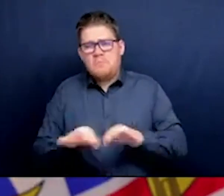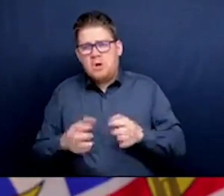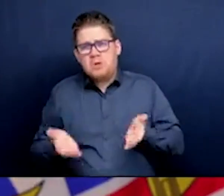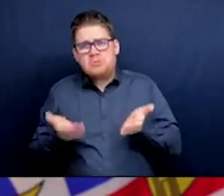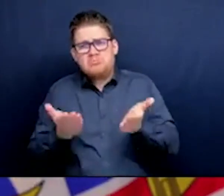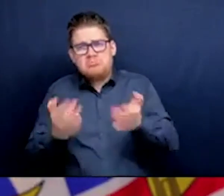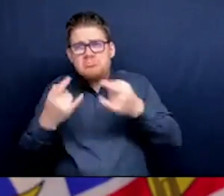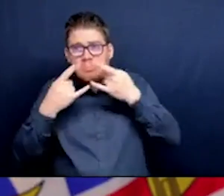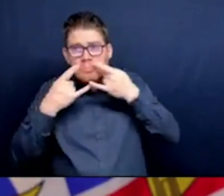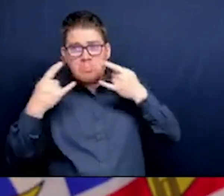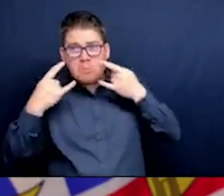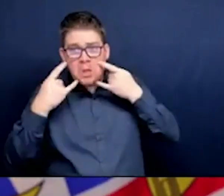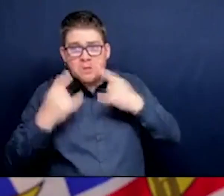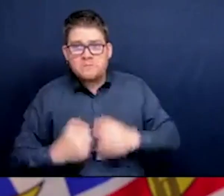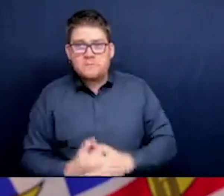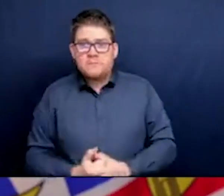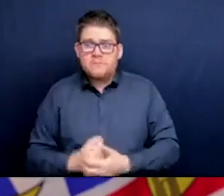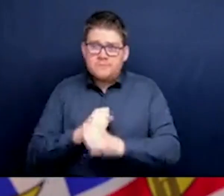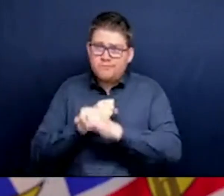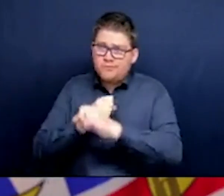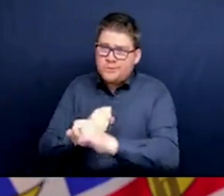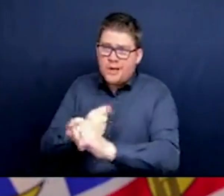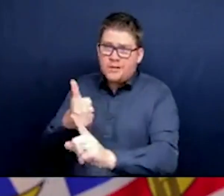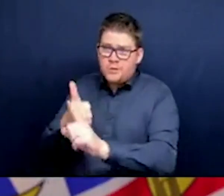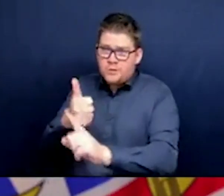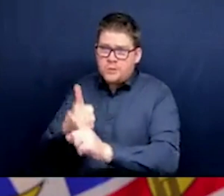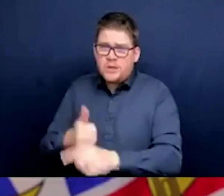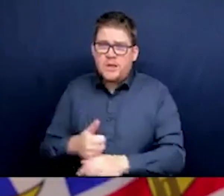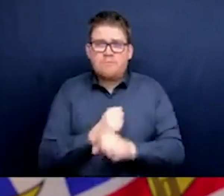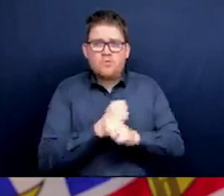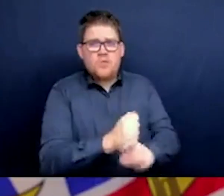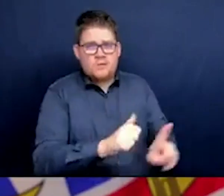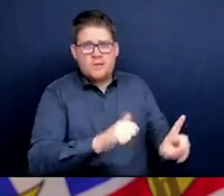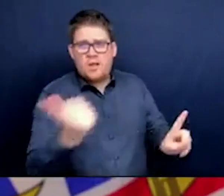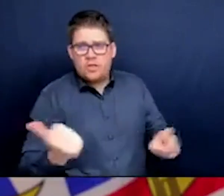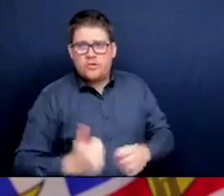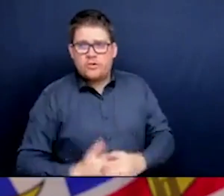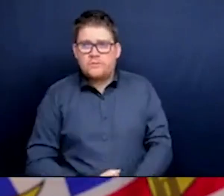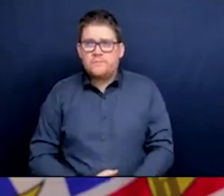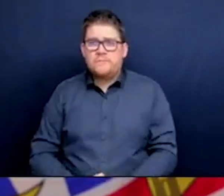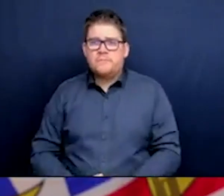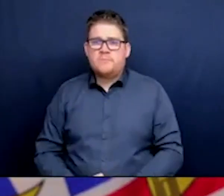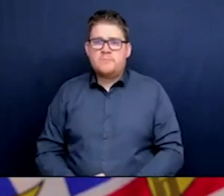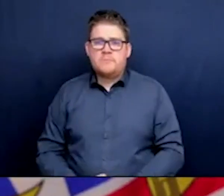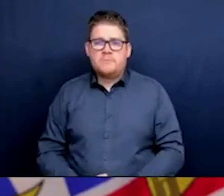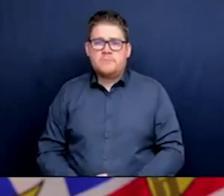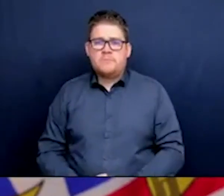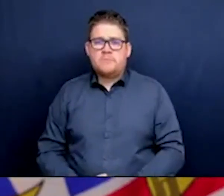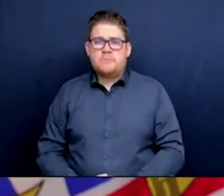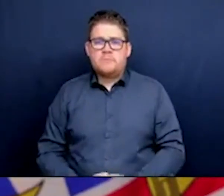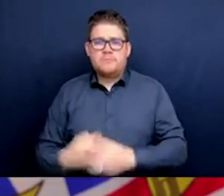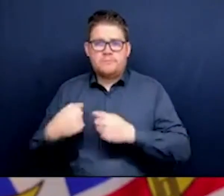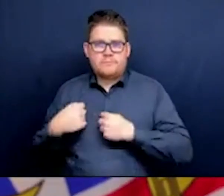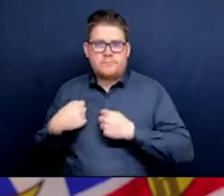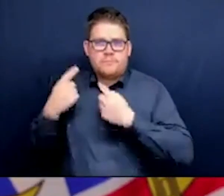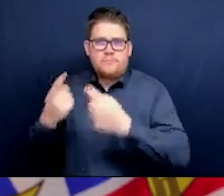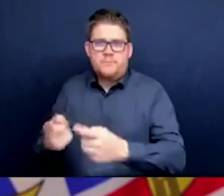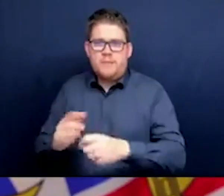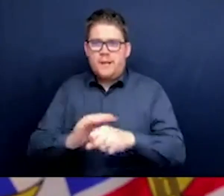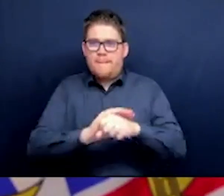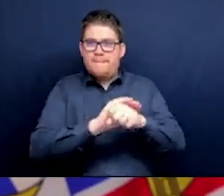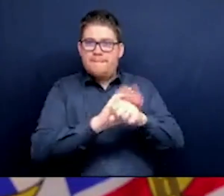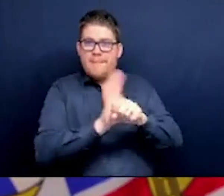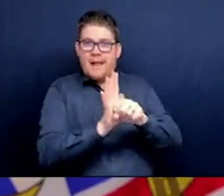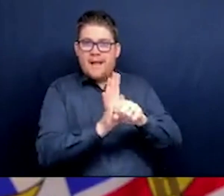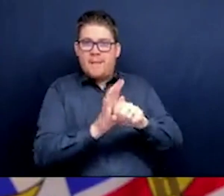We are transitioning through this emergency phase of the pandemic, But we still need to be vigilant, and we still need